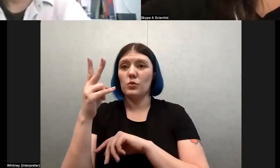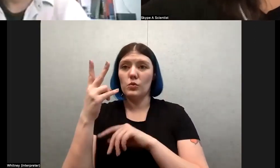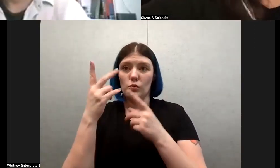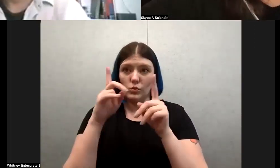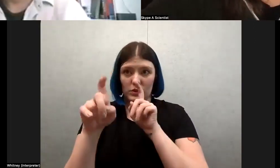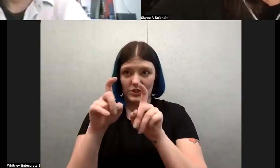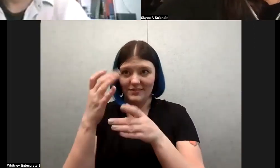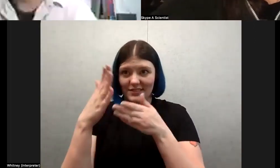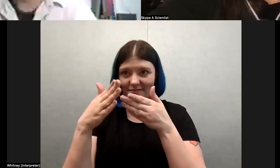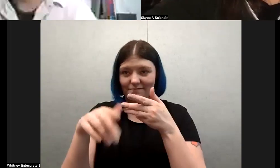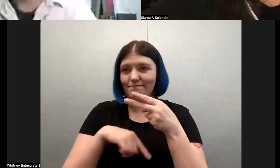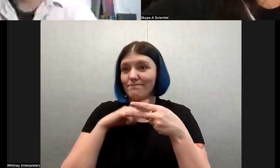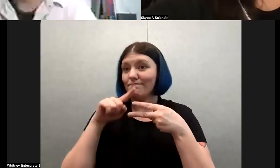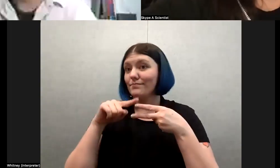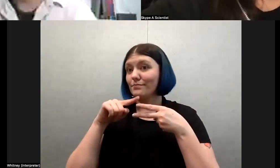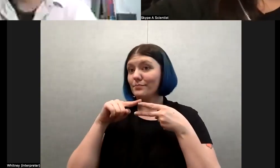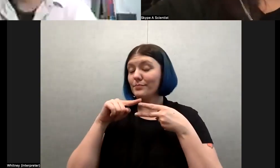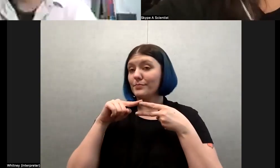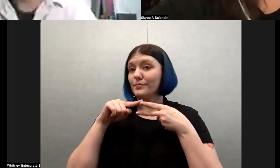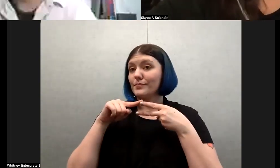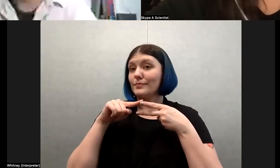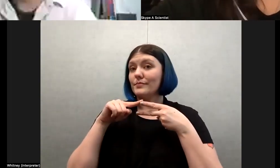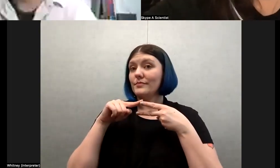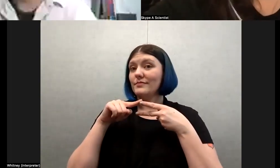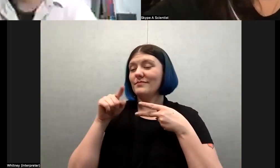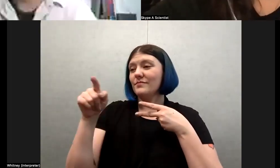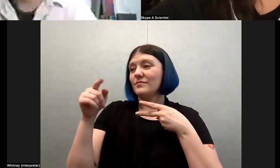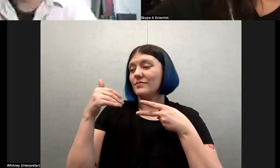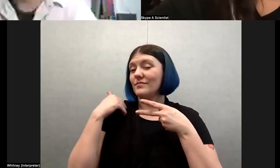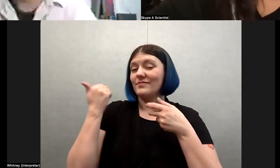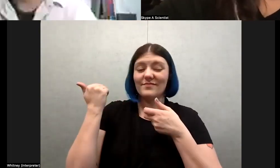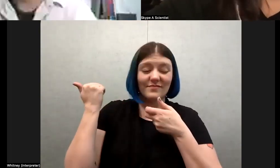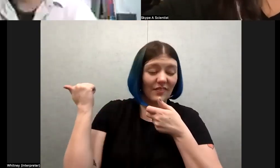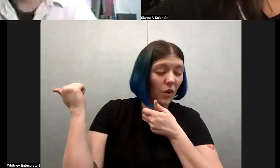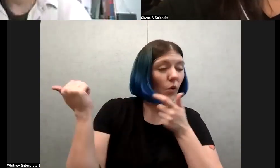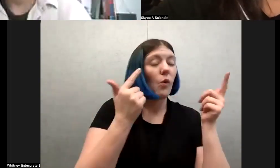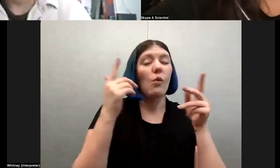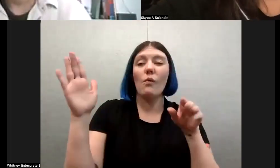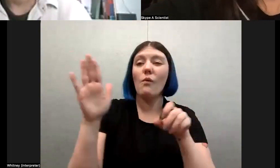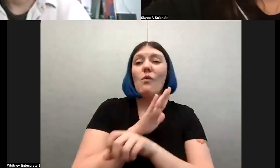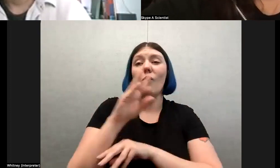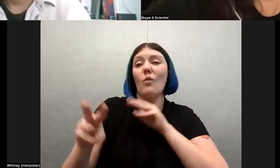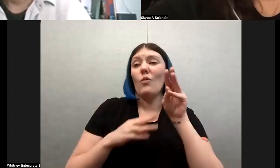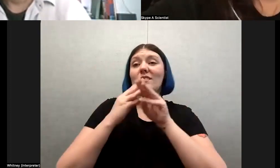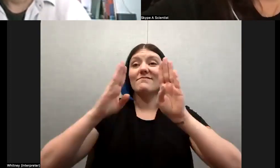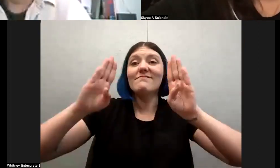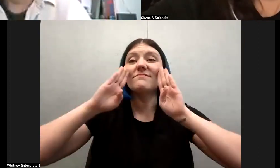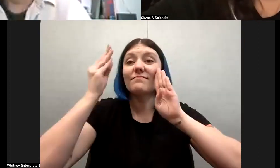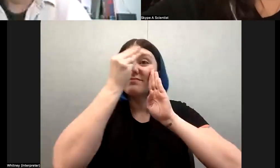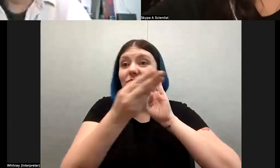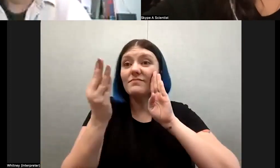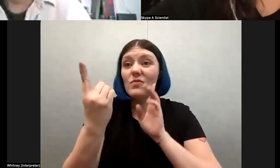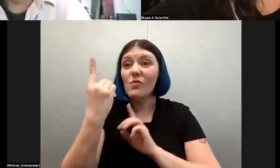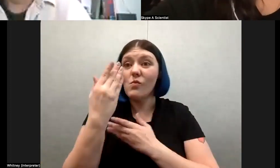sessions. So here we go. The first of these questions is, if you had everyone's attention in the whole world and you could tell them one thing about your area